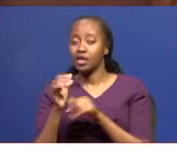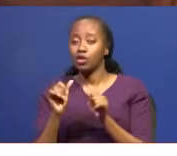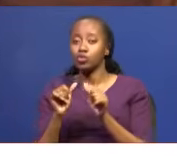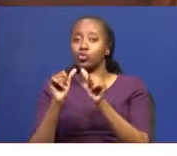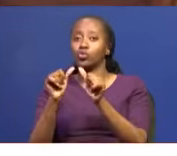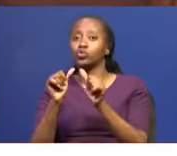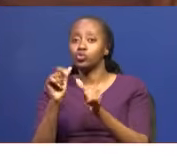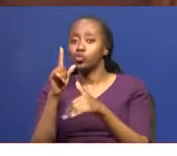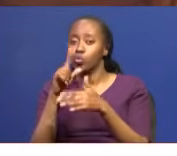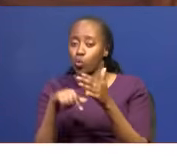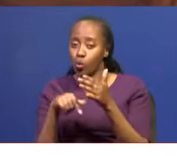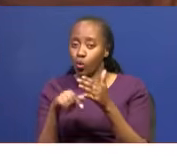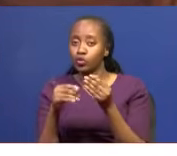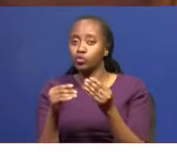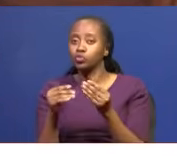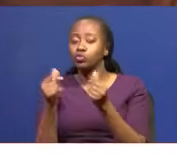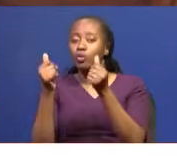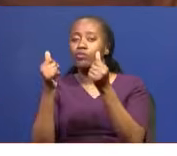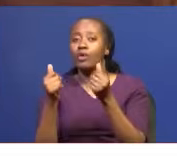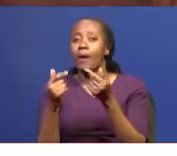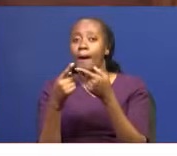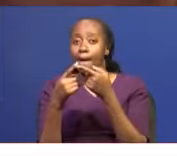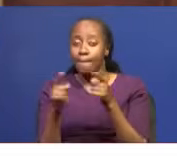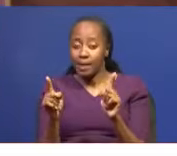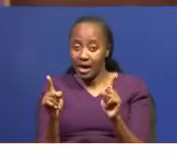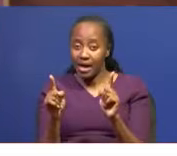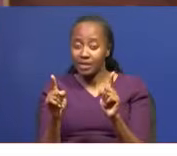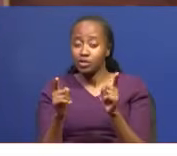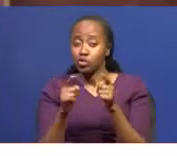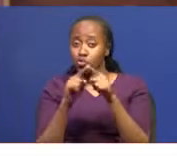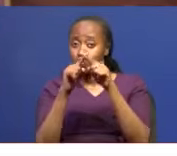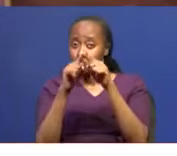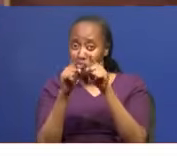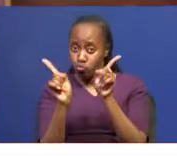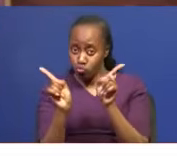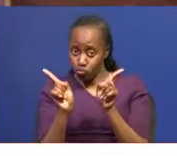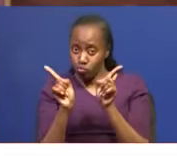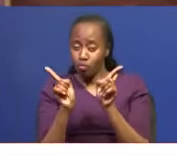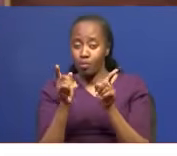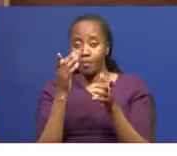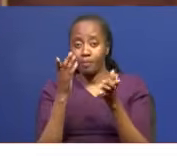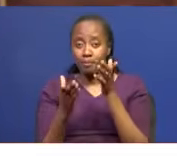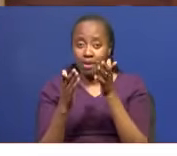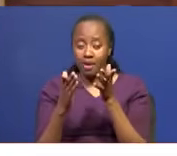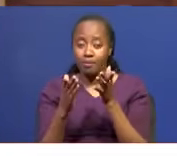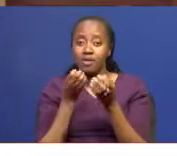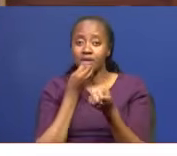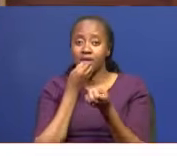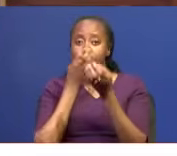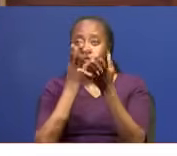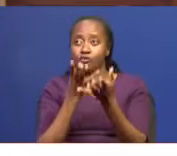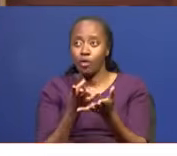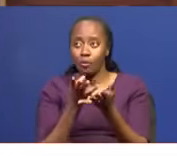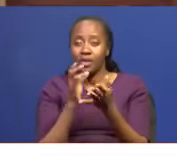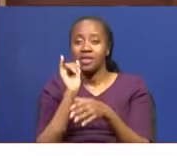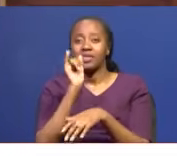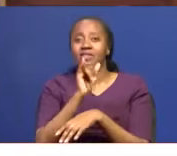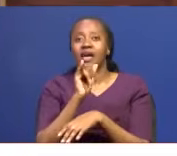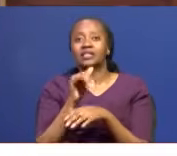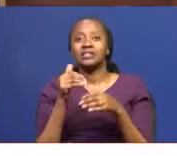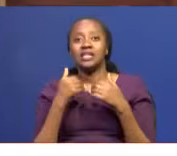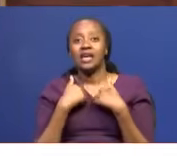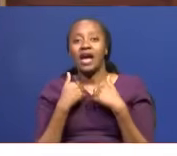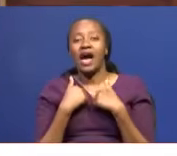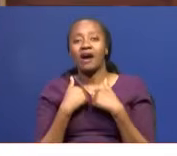so. And you may have been informed that there was